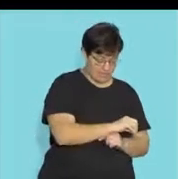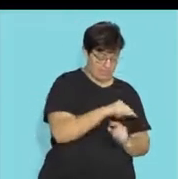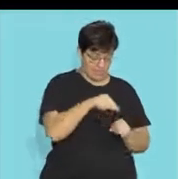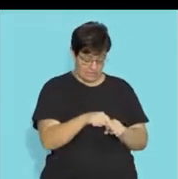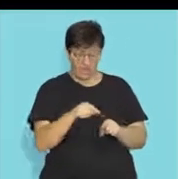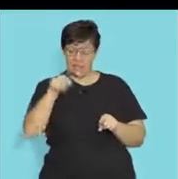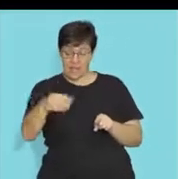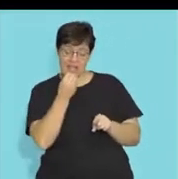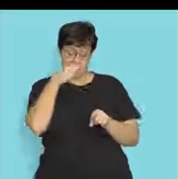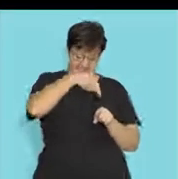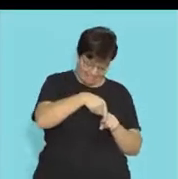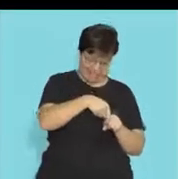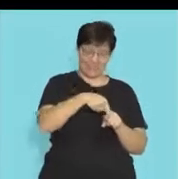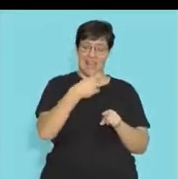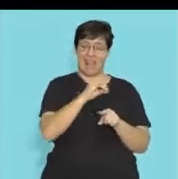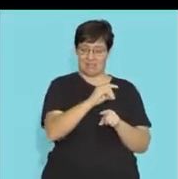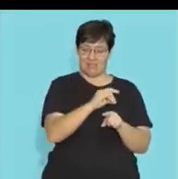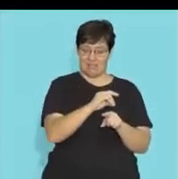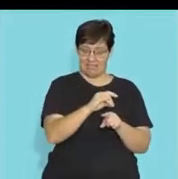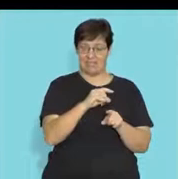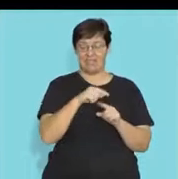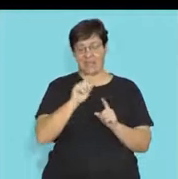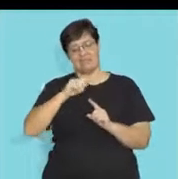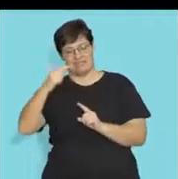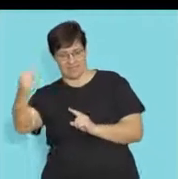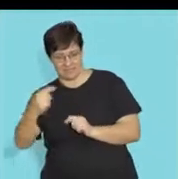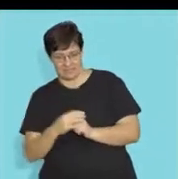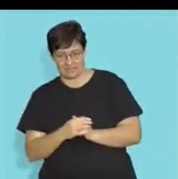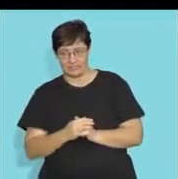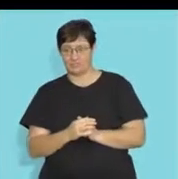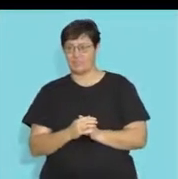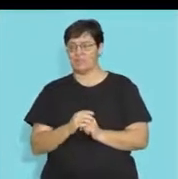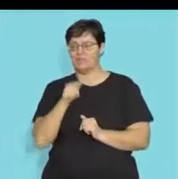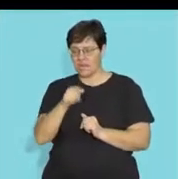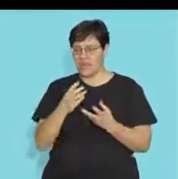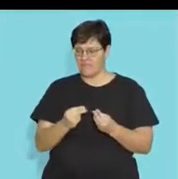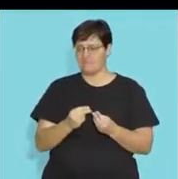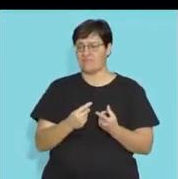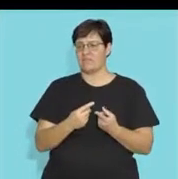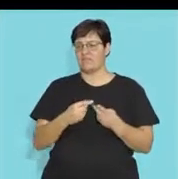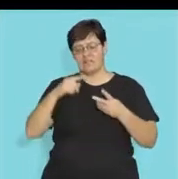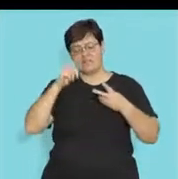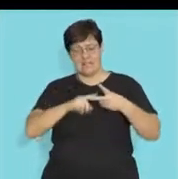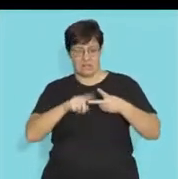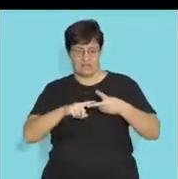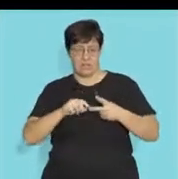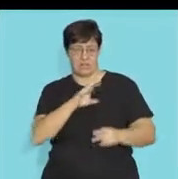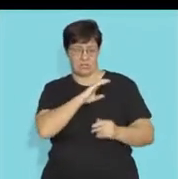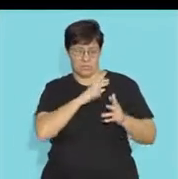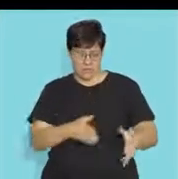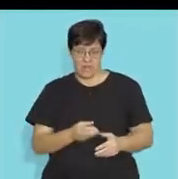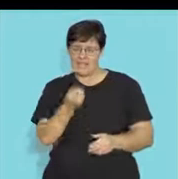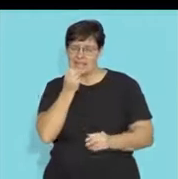grow, move, respire, and carry out basic metabolism. So here you can see these are examples of your secondary